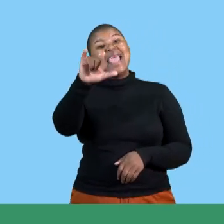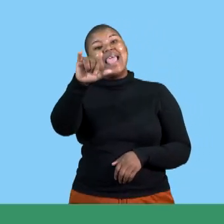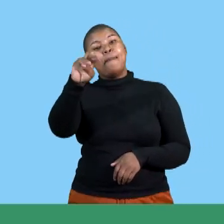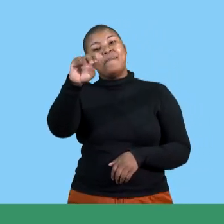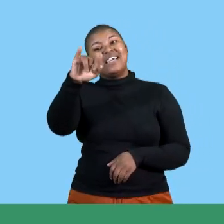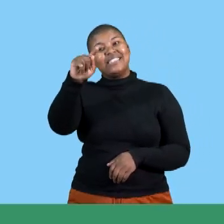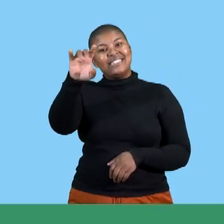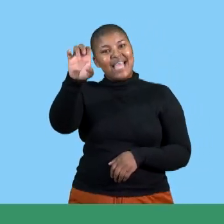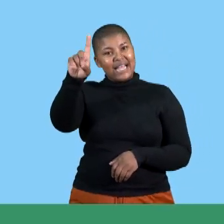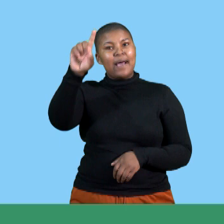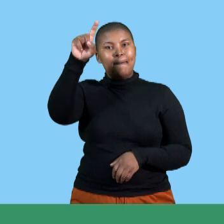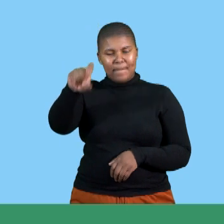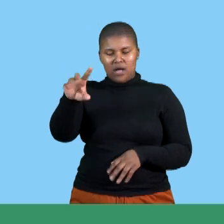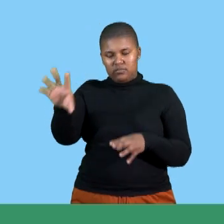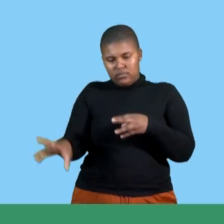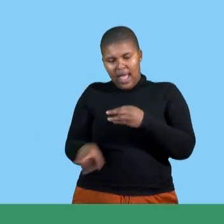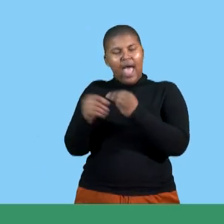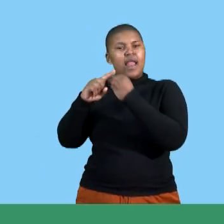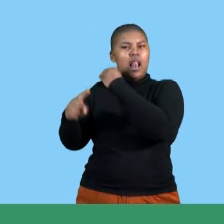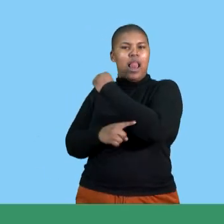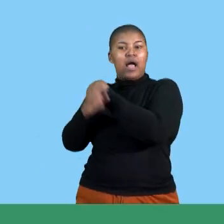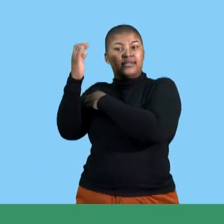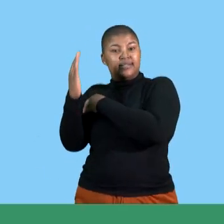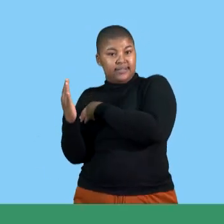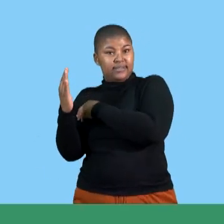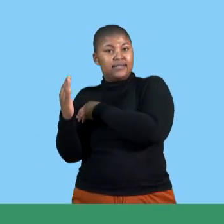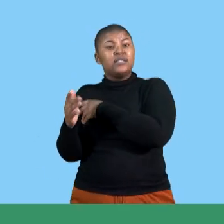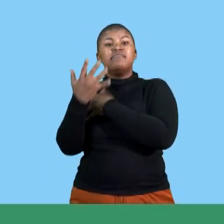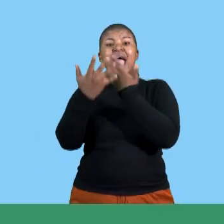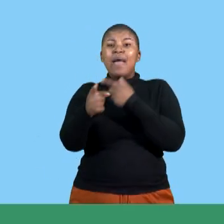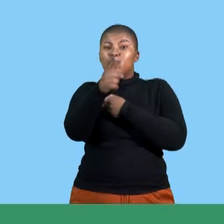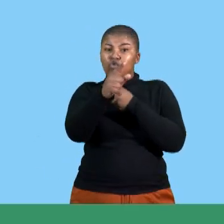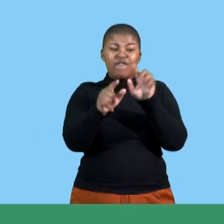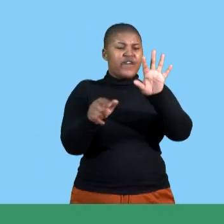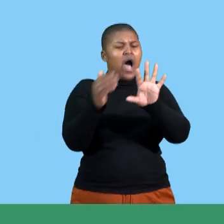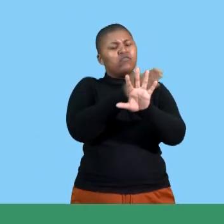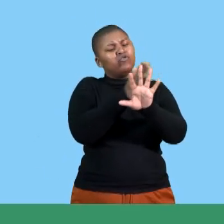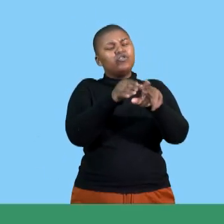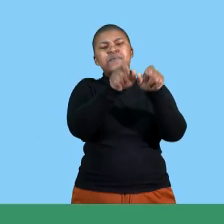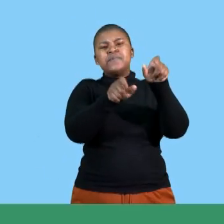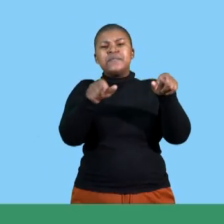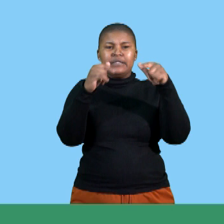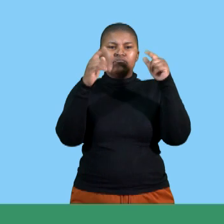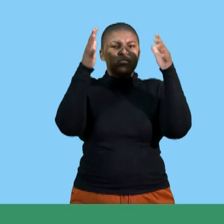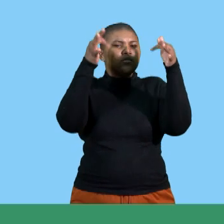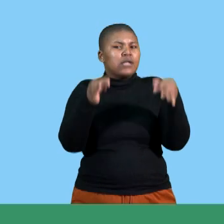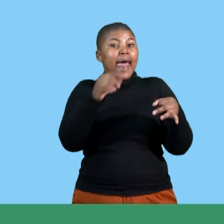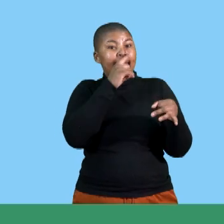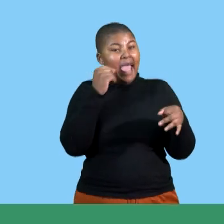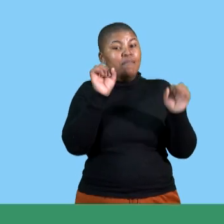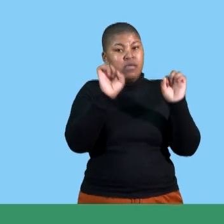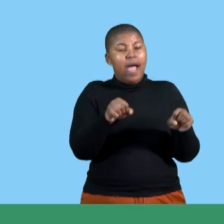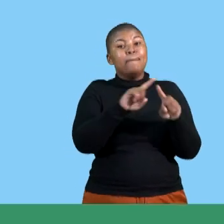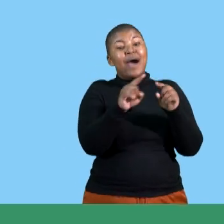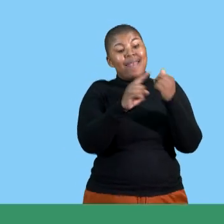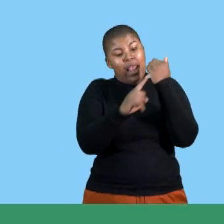cooperative that you decided to start with a group of 5 people, the name must end with cooperative limited. They are motivated